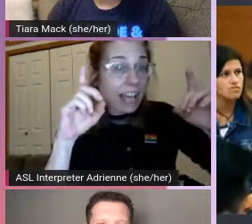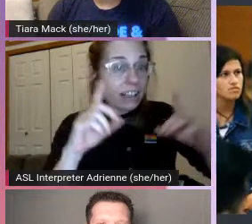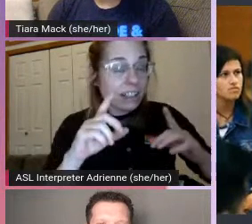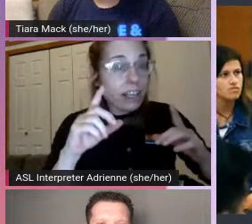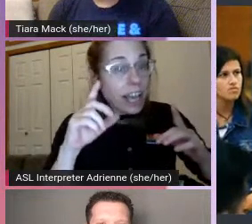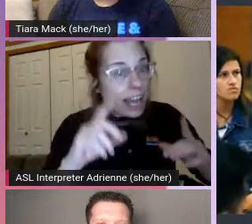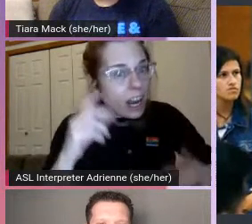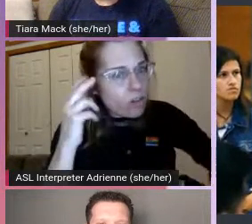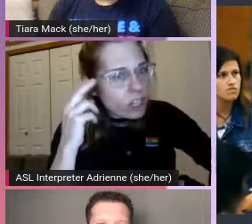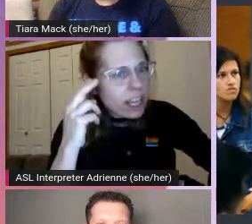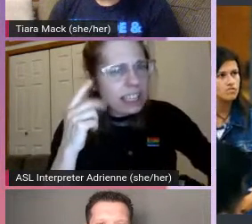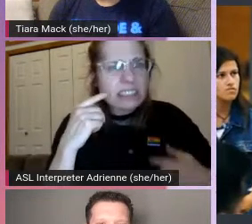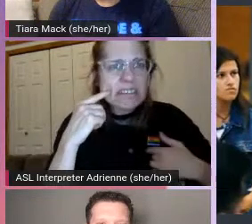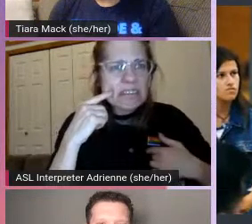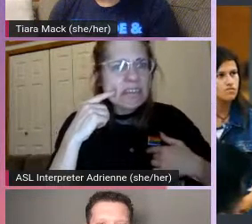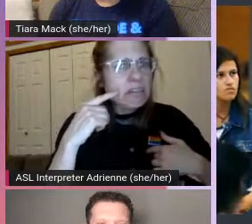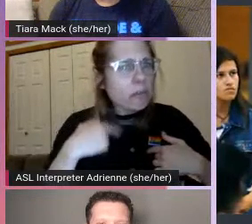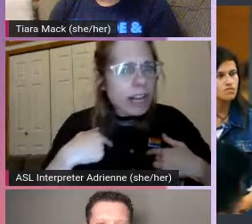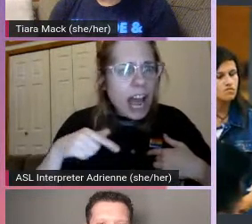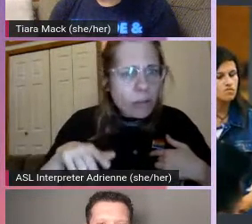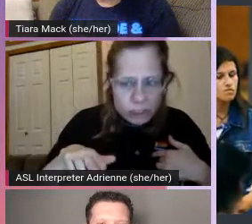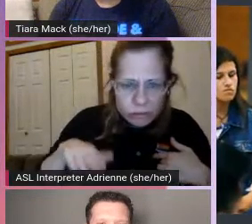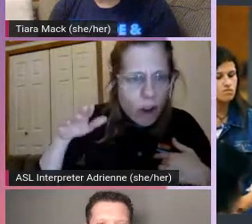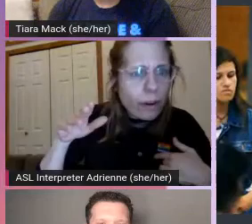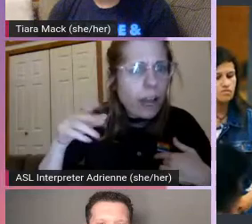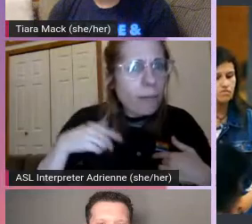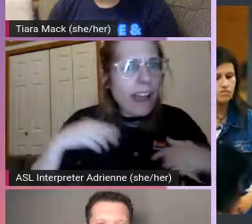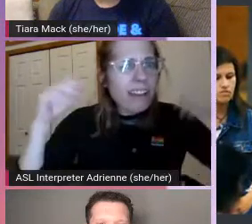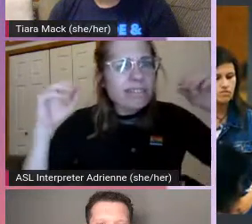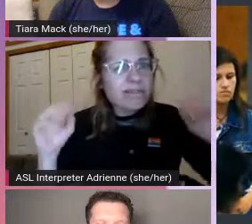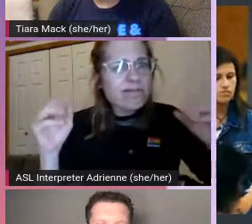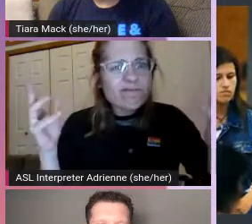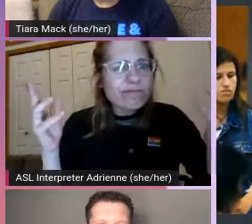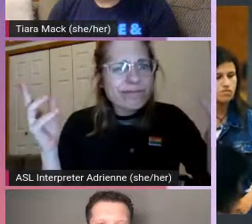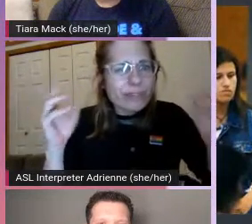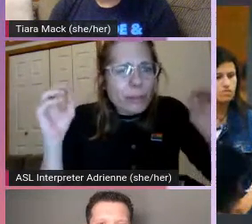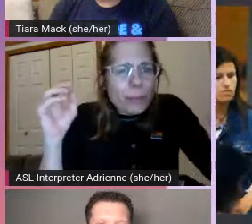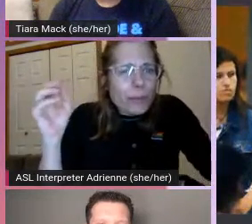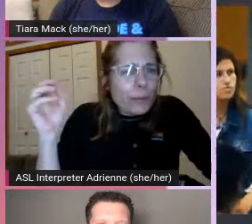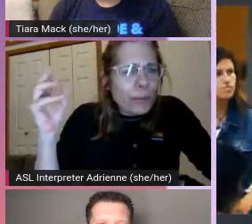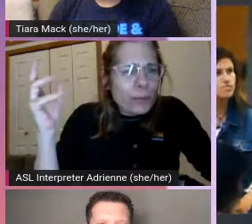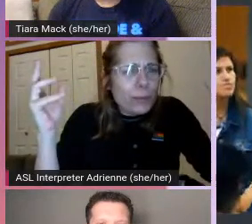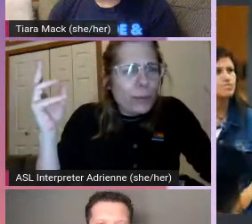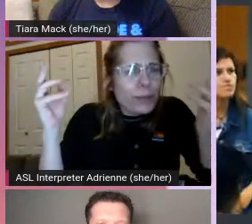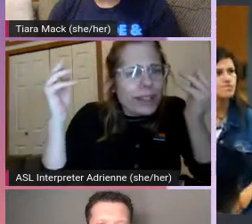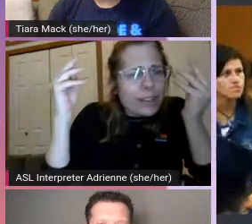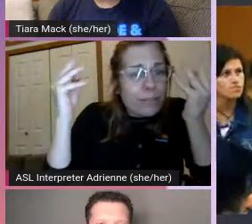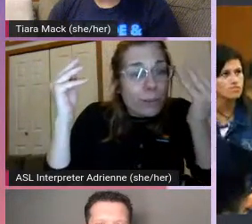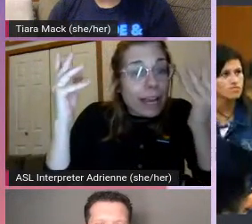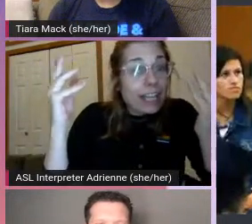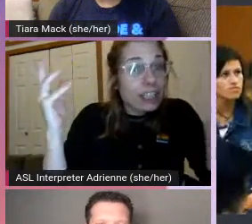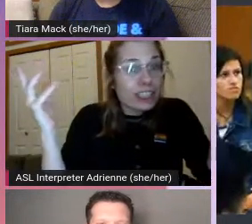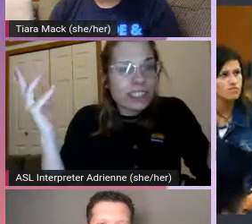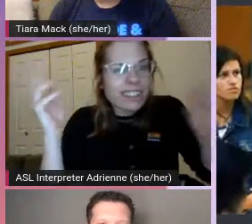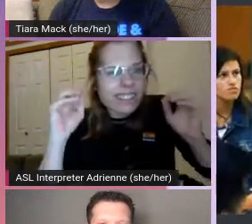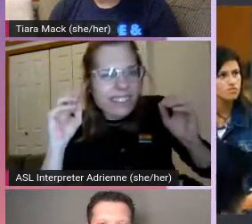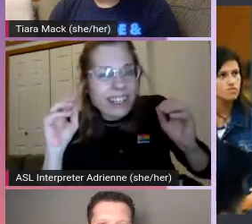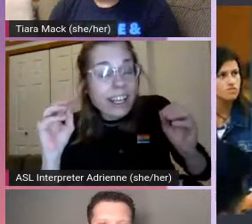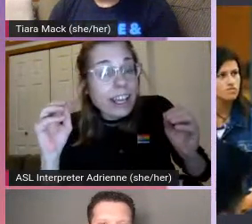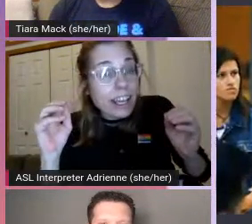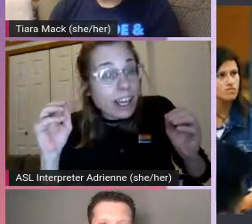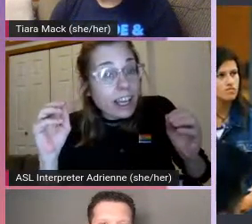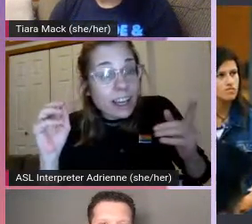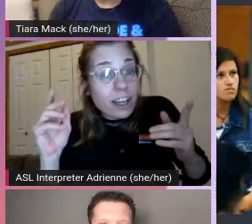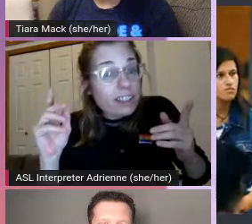in my college experience. If I would have had a comprehensive sex ed class, which had a teacher and a